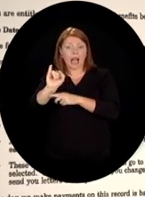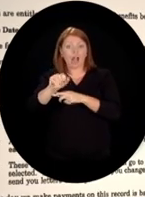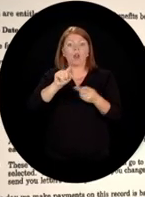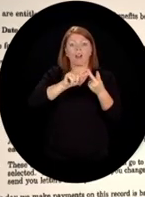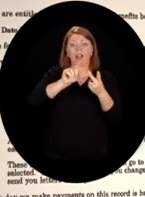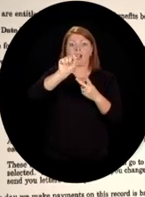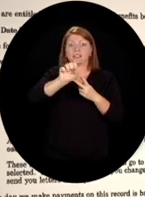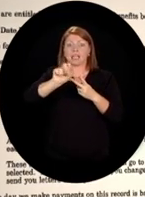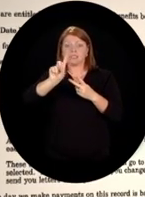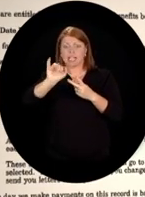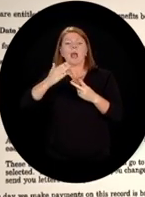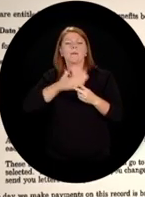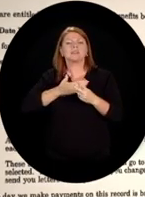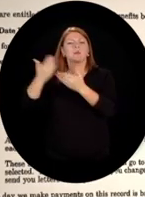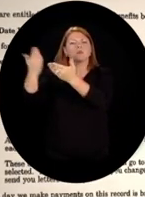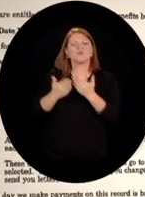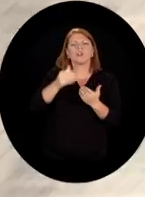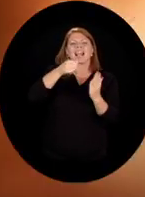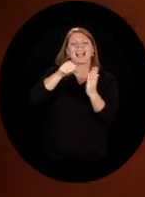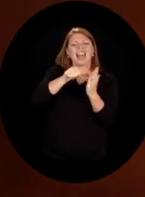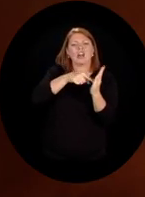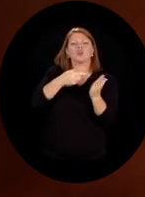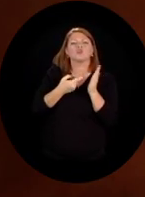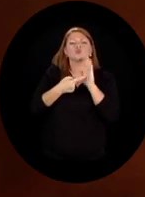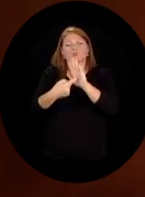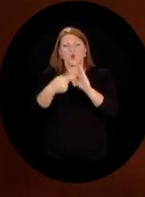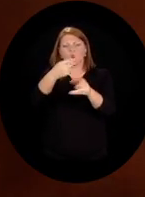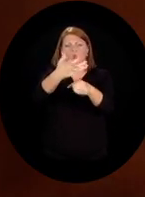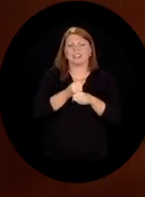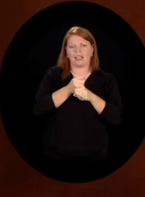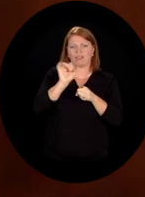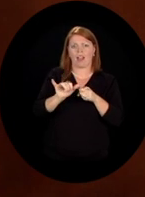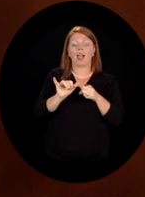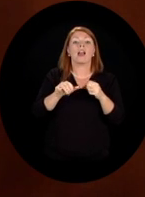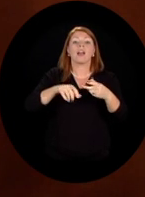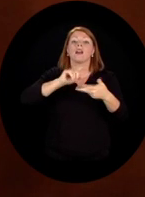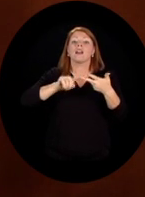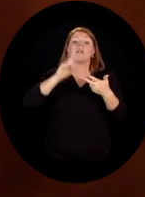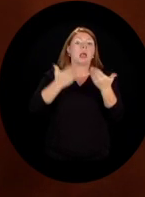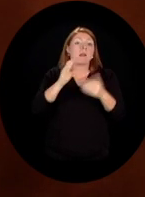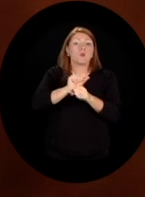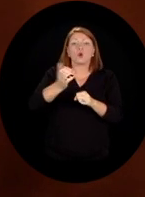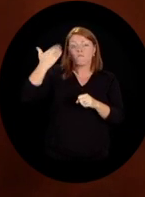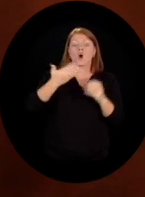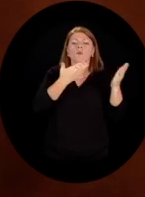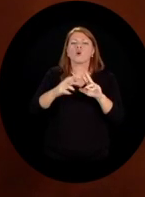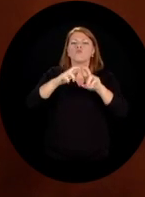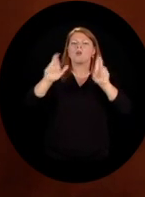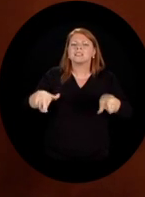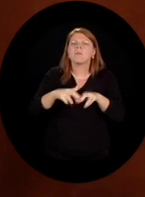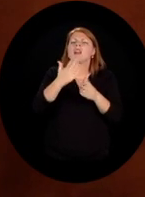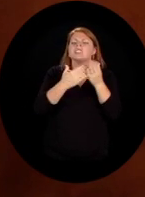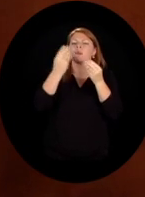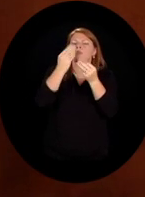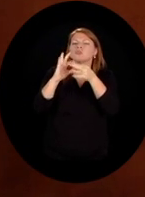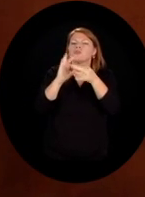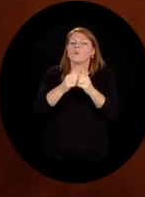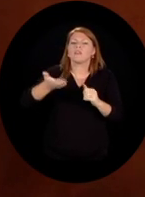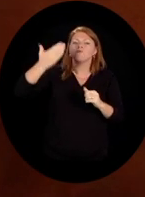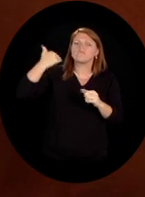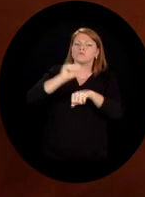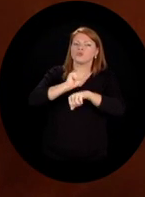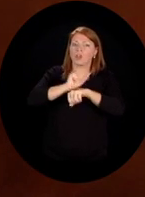or SSDI, please bring your award letter. If you have worked before, bring a resume or information on your previous jobs.